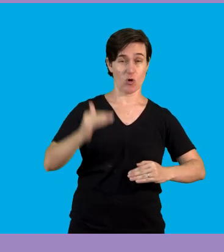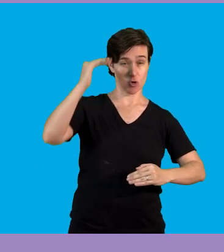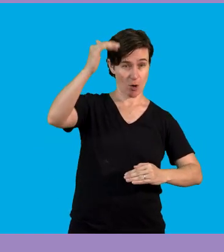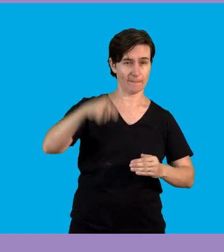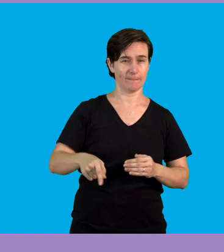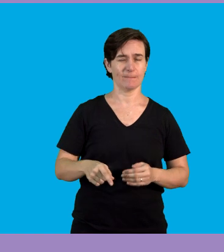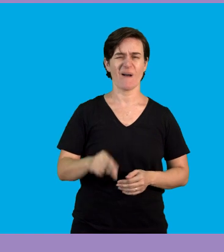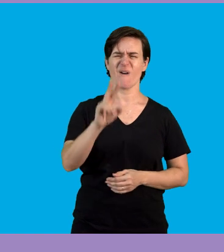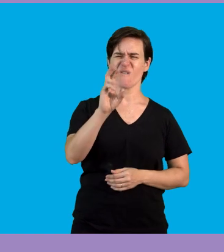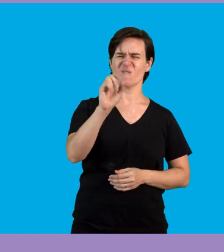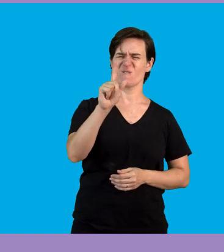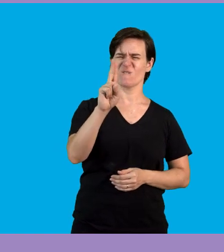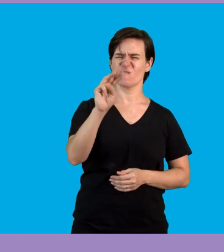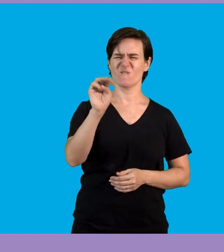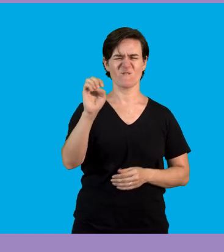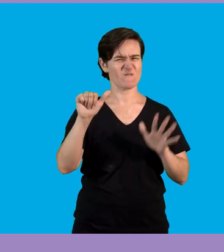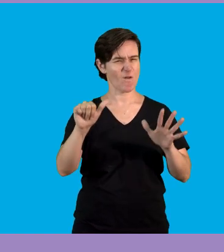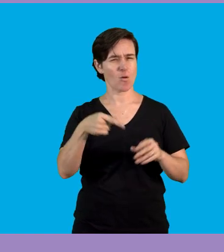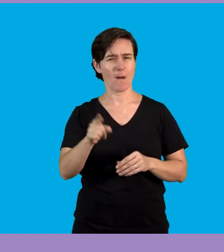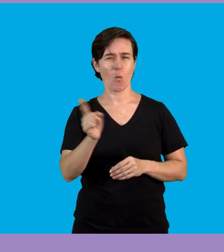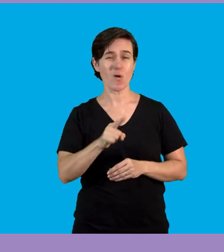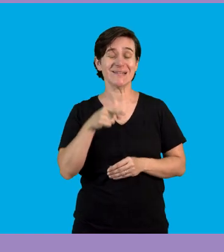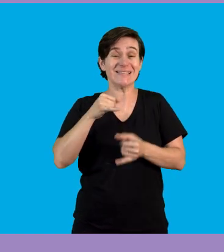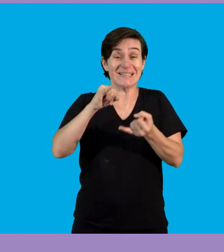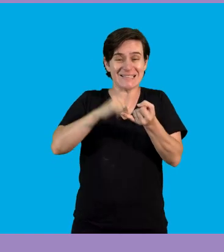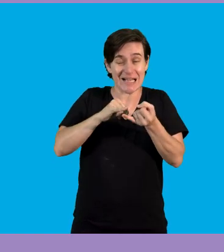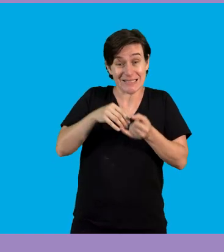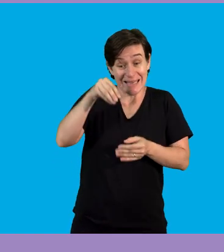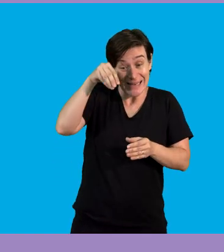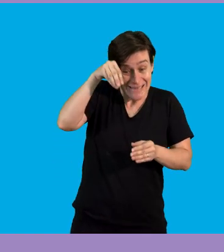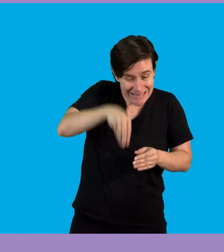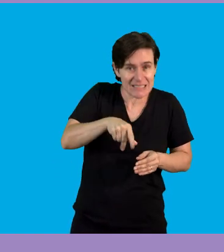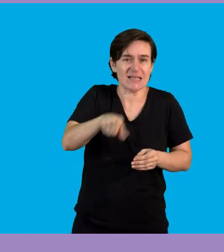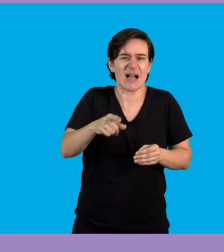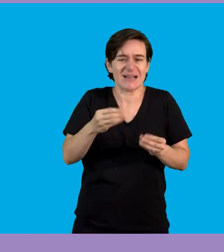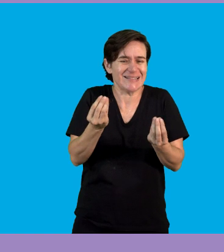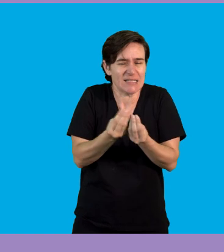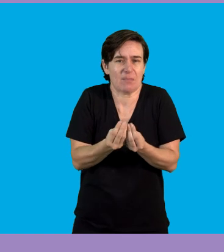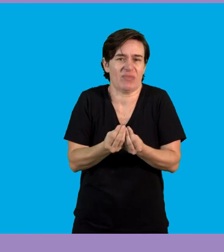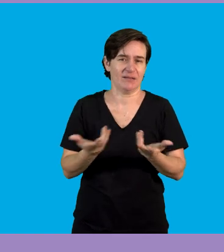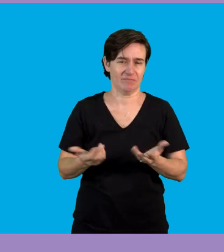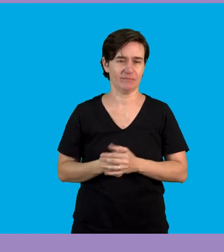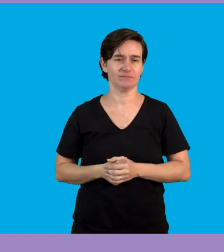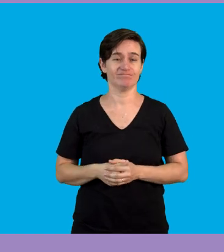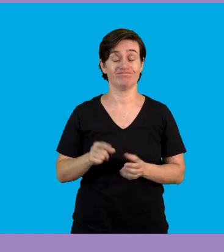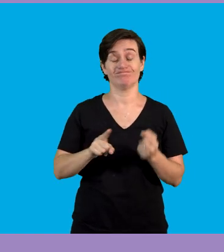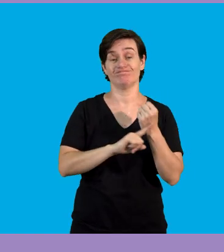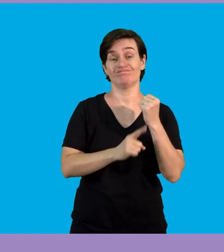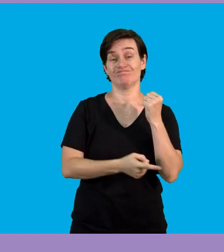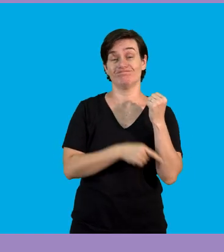is the size of the space occupied inside a 3D object. And of course, lastly, we